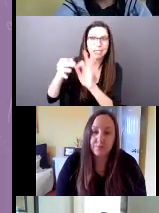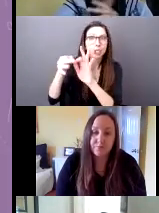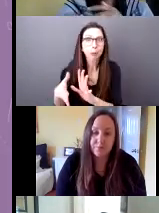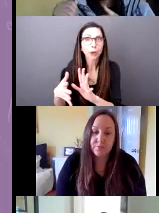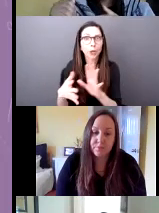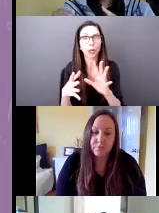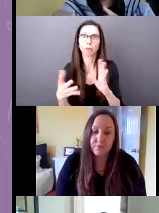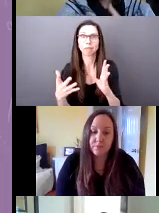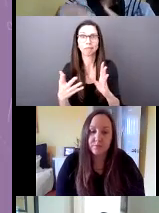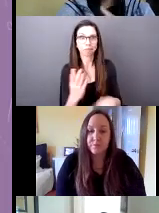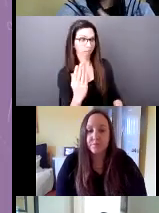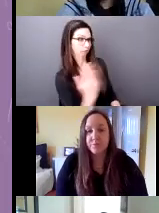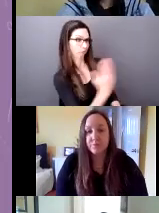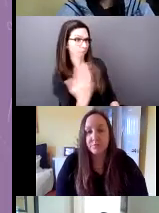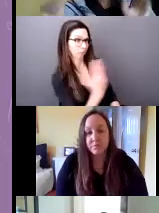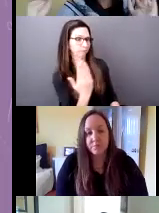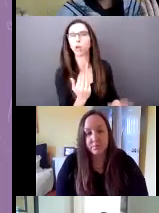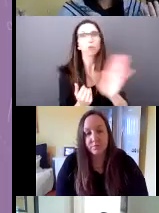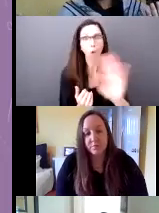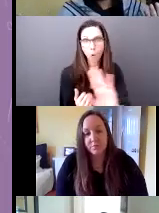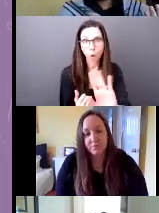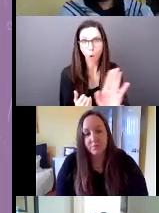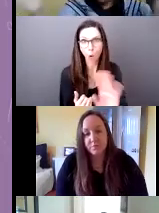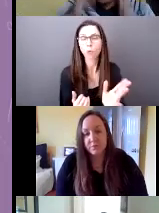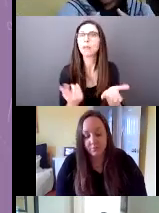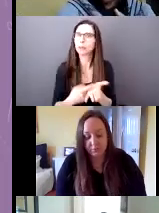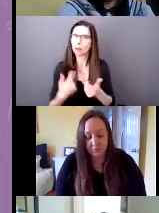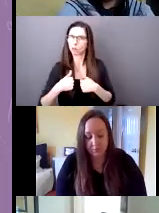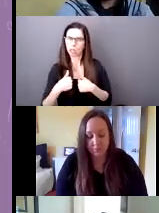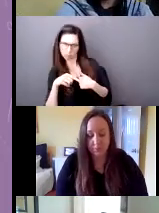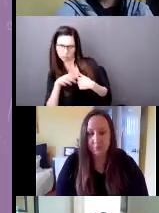So whenever that I realize it's going on for a little bit long, I'm like, hey,